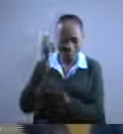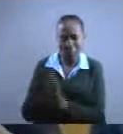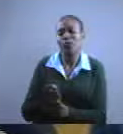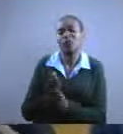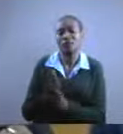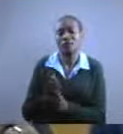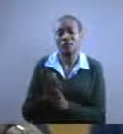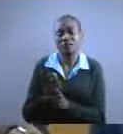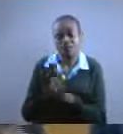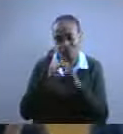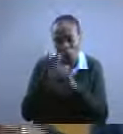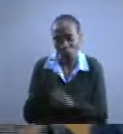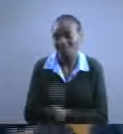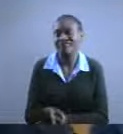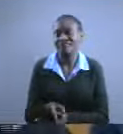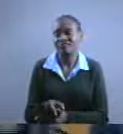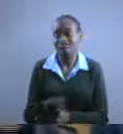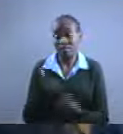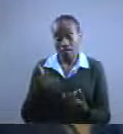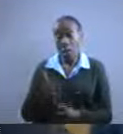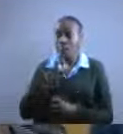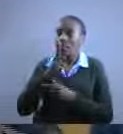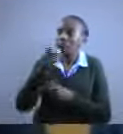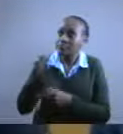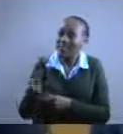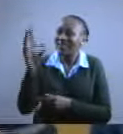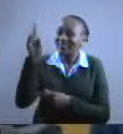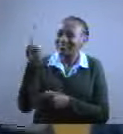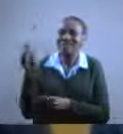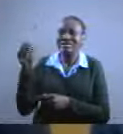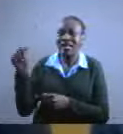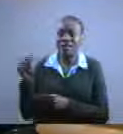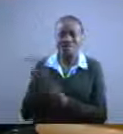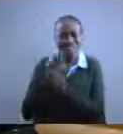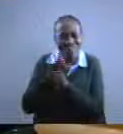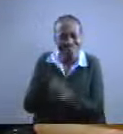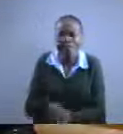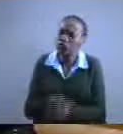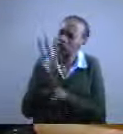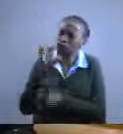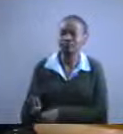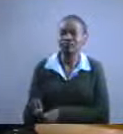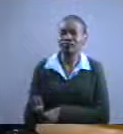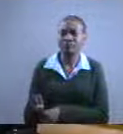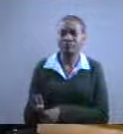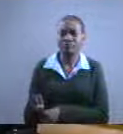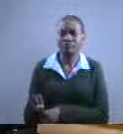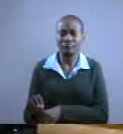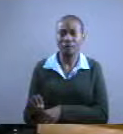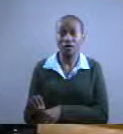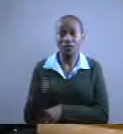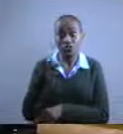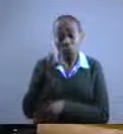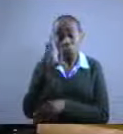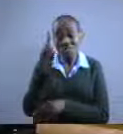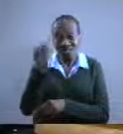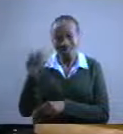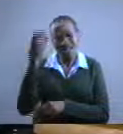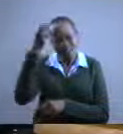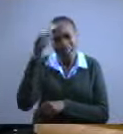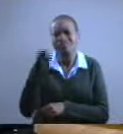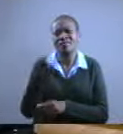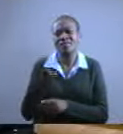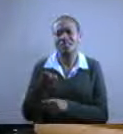the DA to stop discrimination and act as a government and deliver